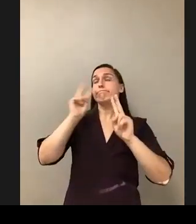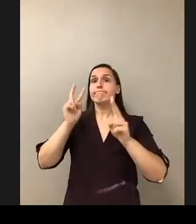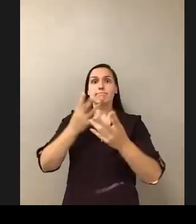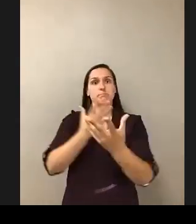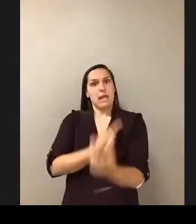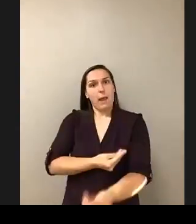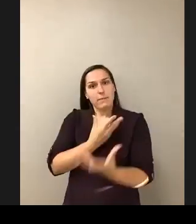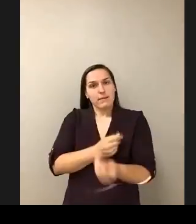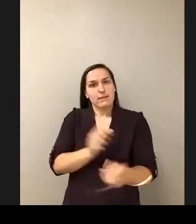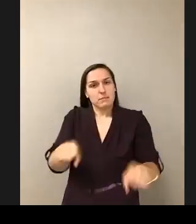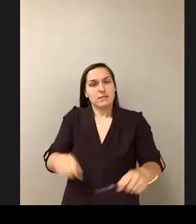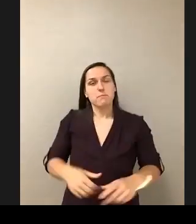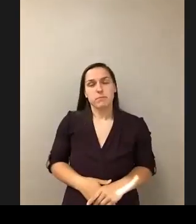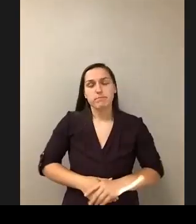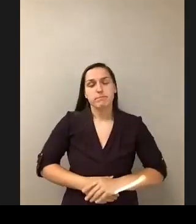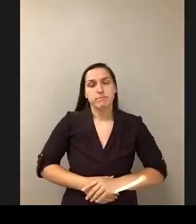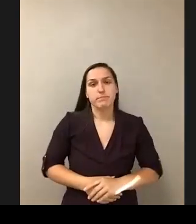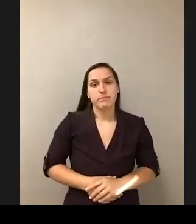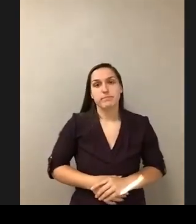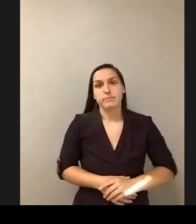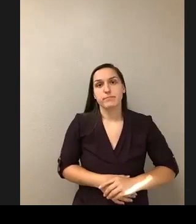possible.